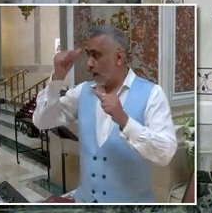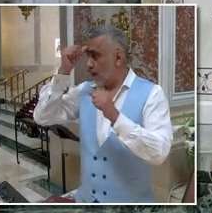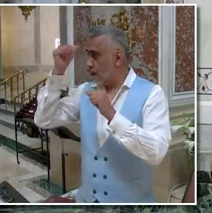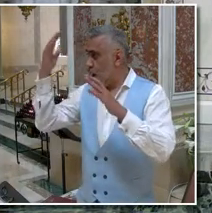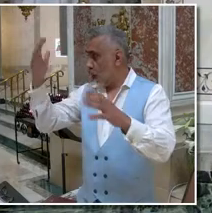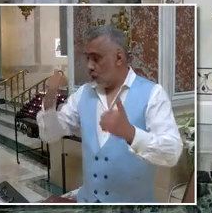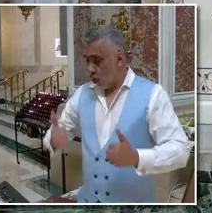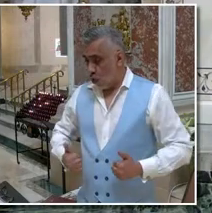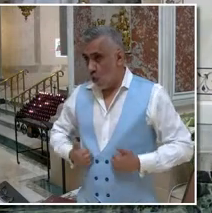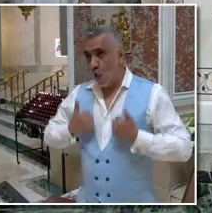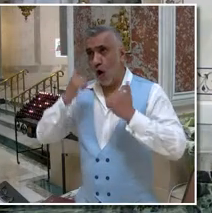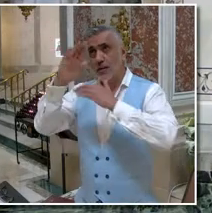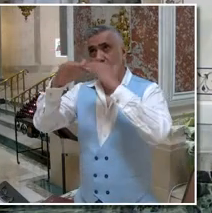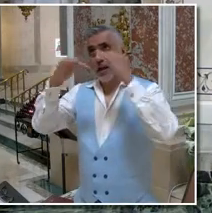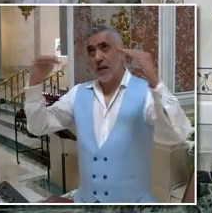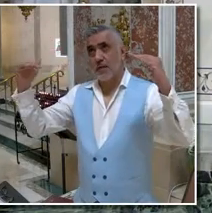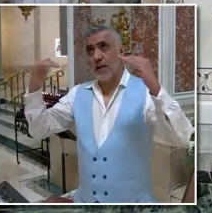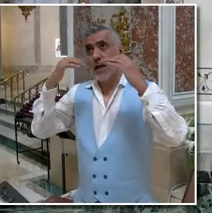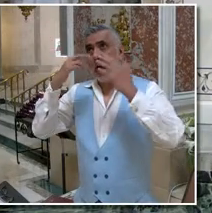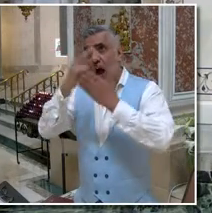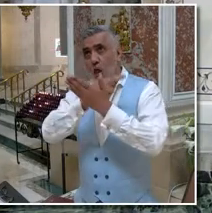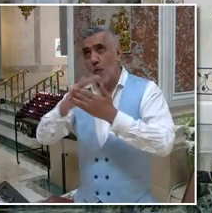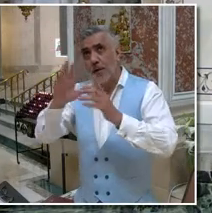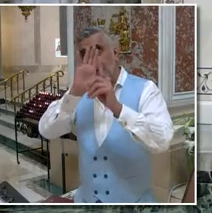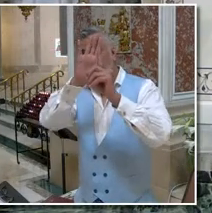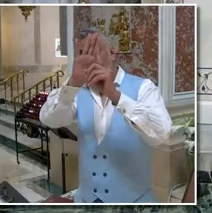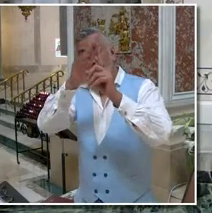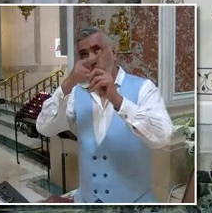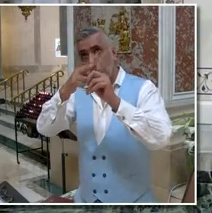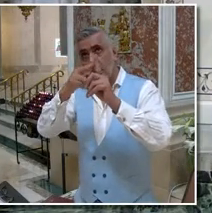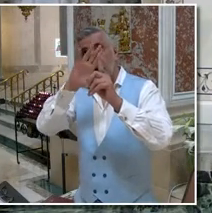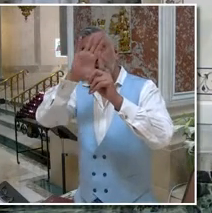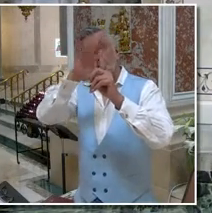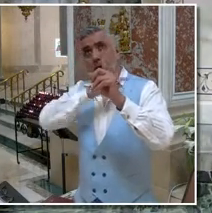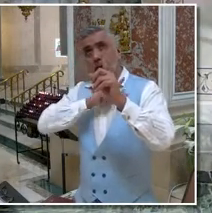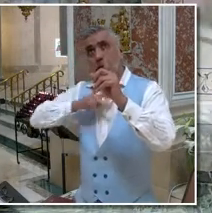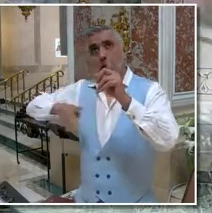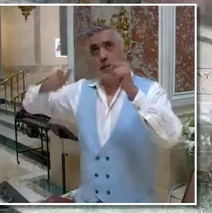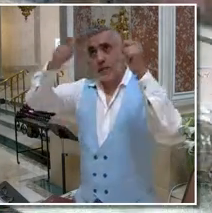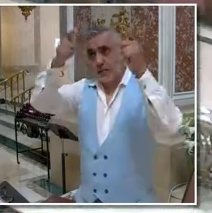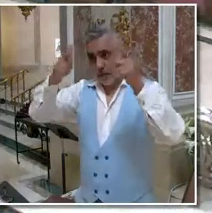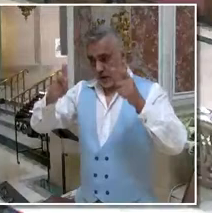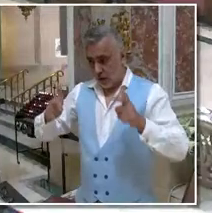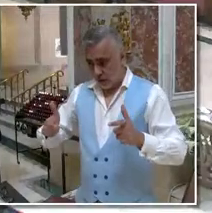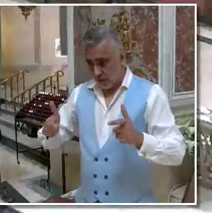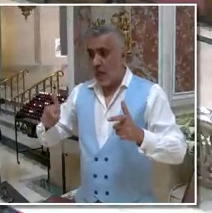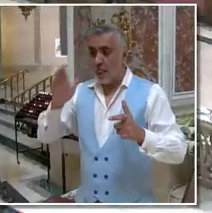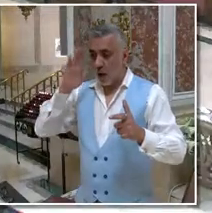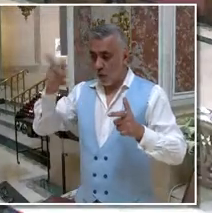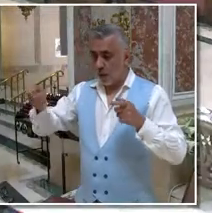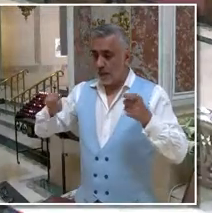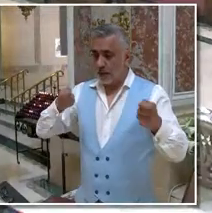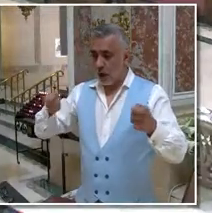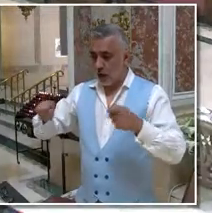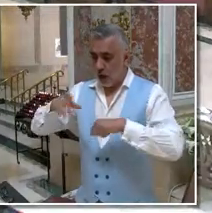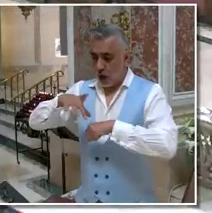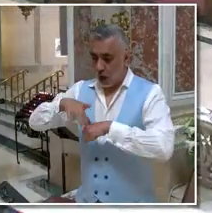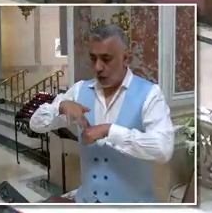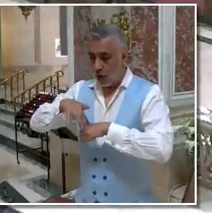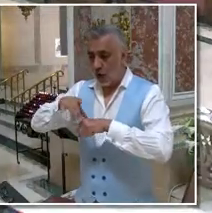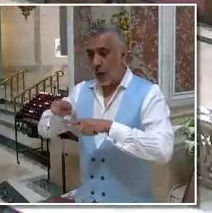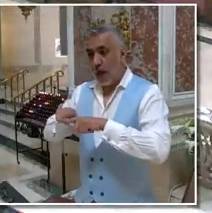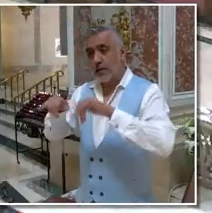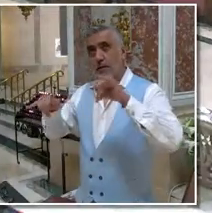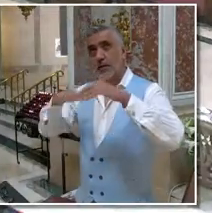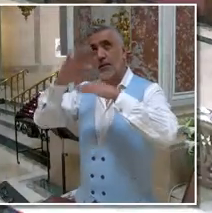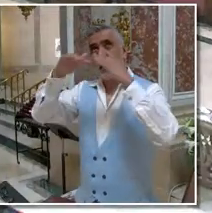Father, who art in heaven, hallowed be thy name. Thy kingdom come, thy will be done, on